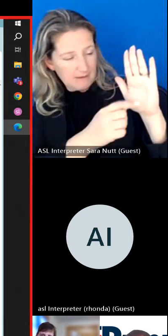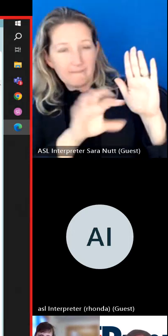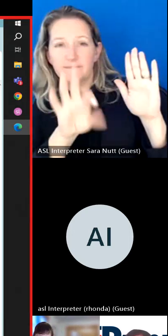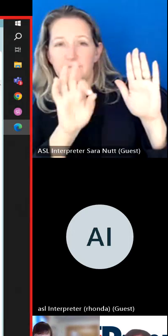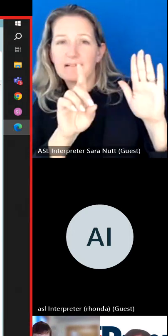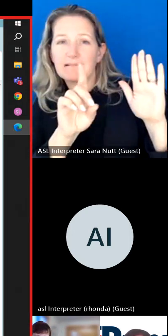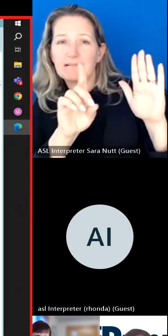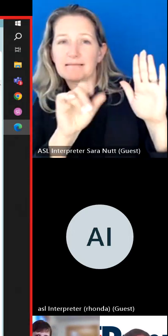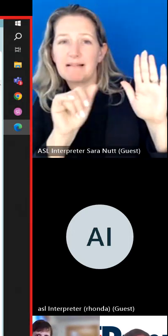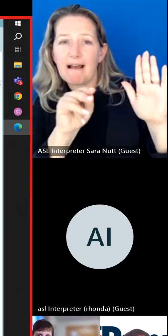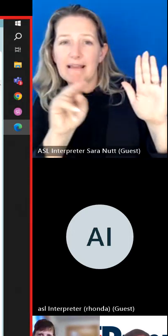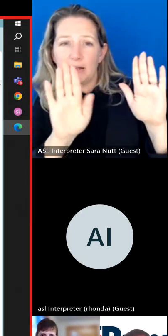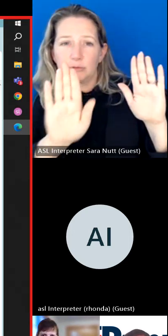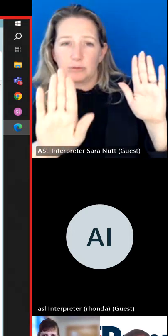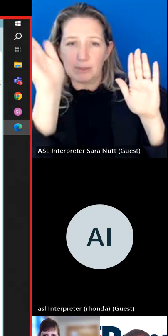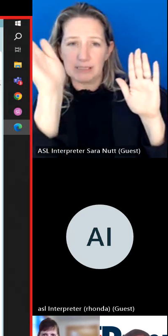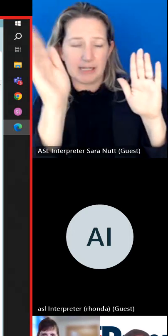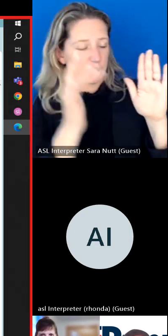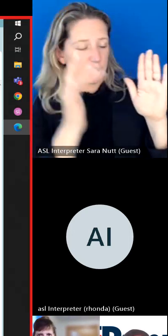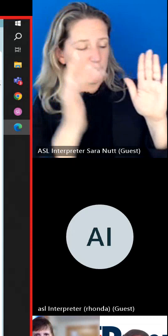link.